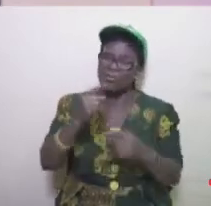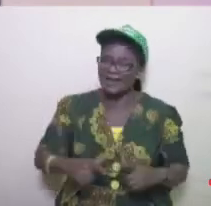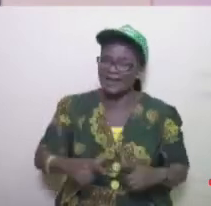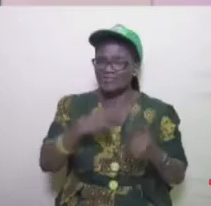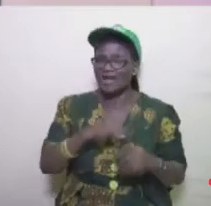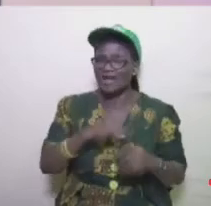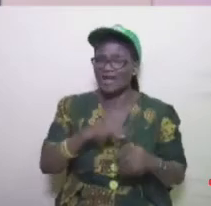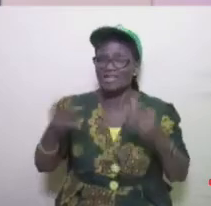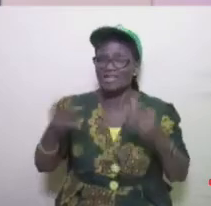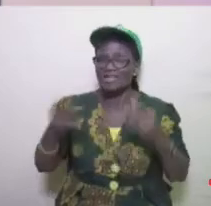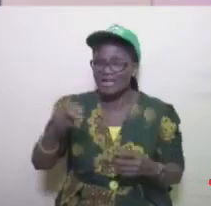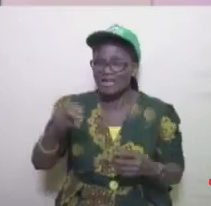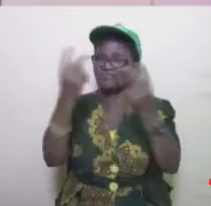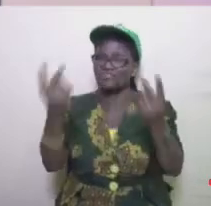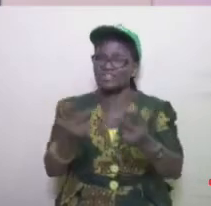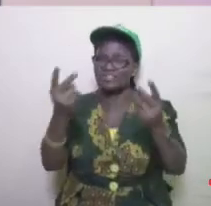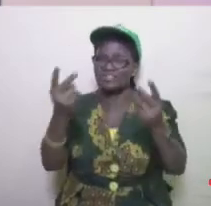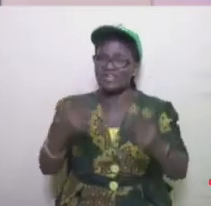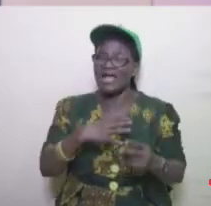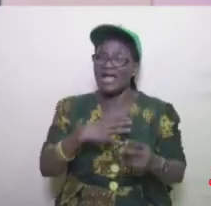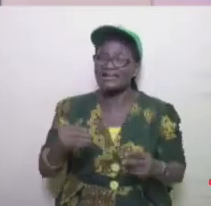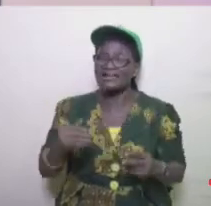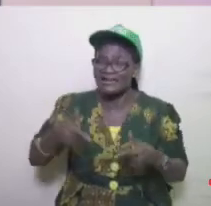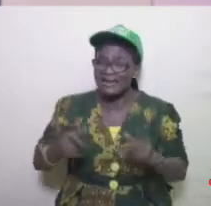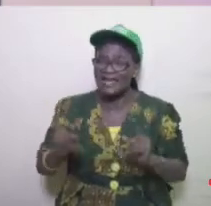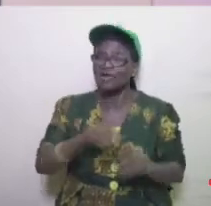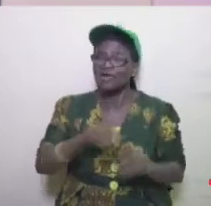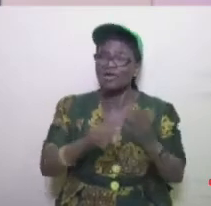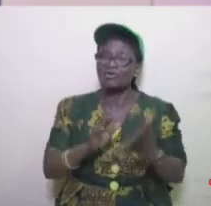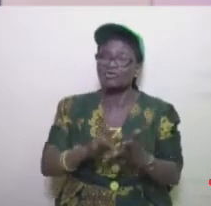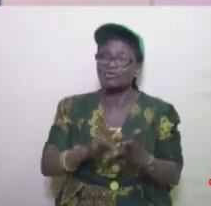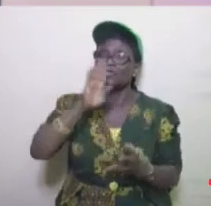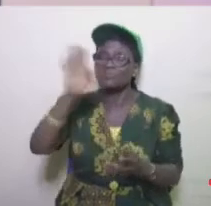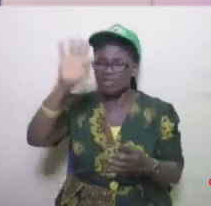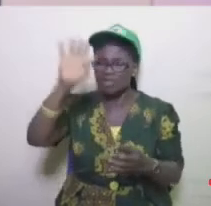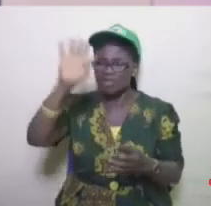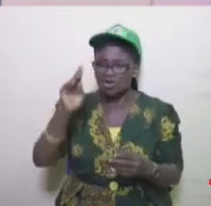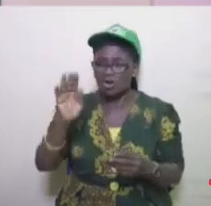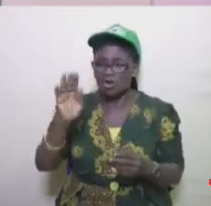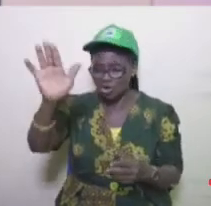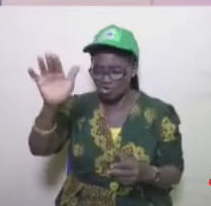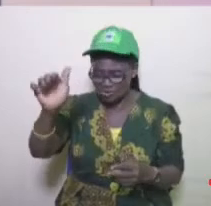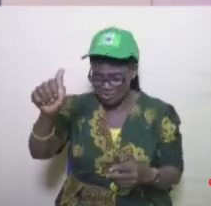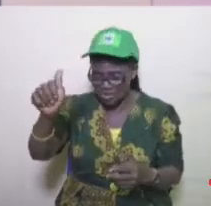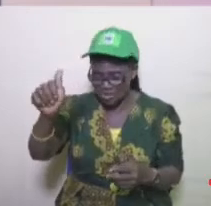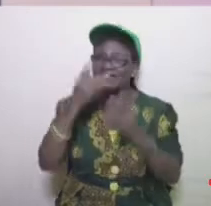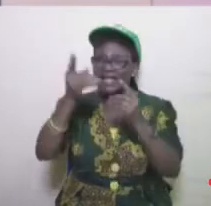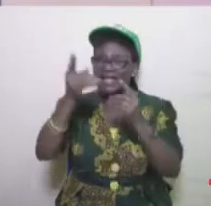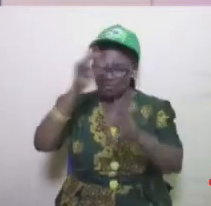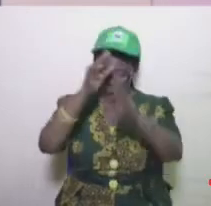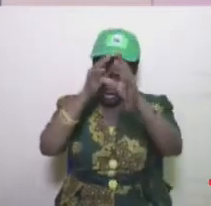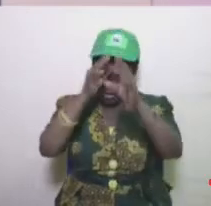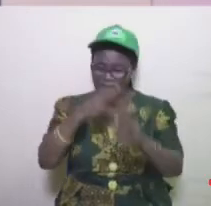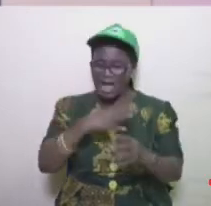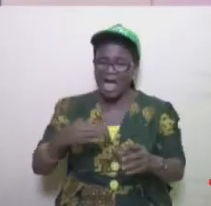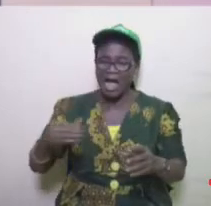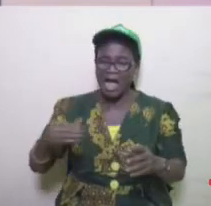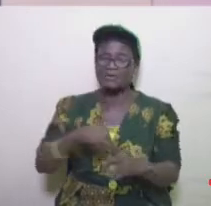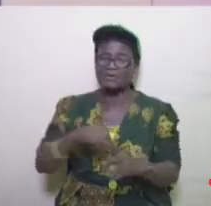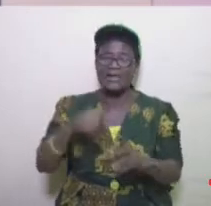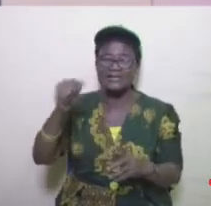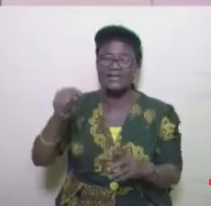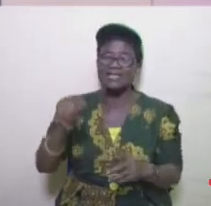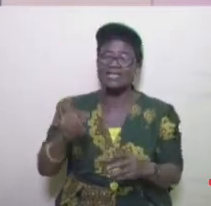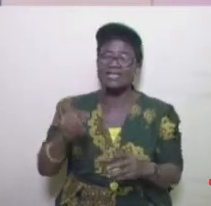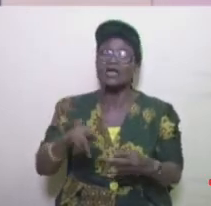all glory and honor be yours permanently. Thank you, eternal Father. And when the rock come up in heaven, let us